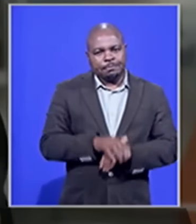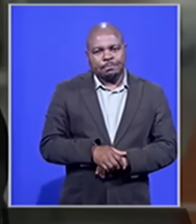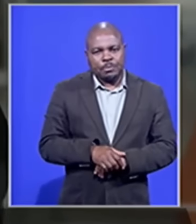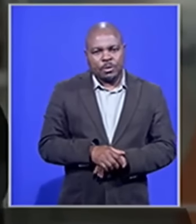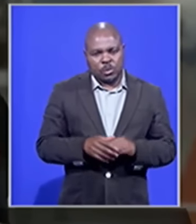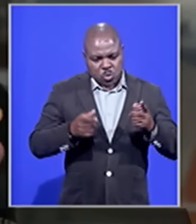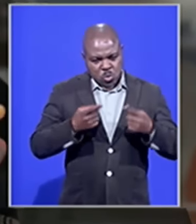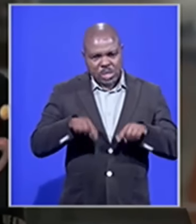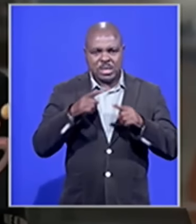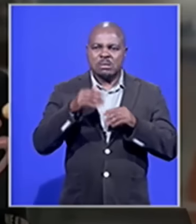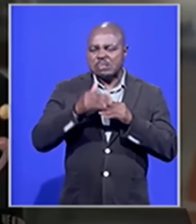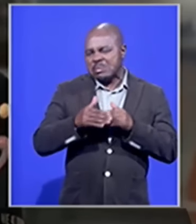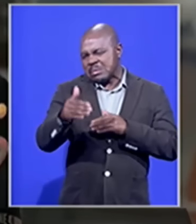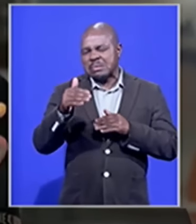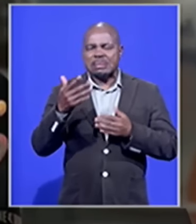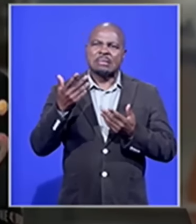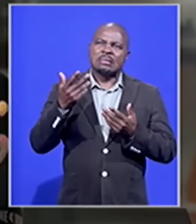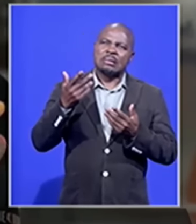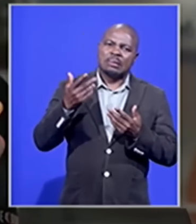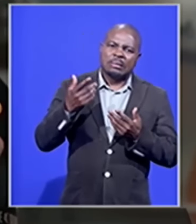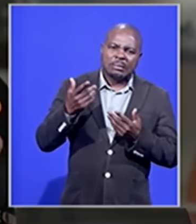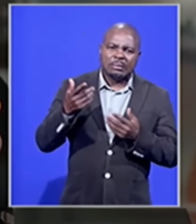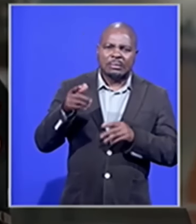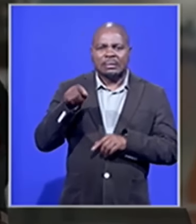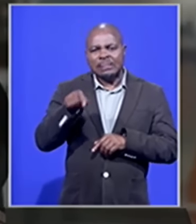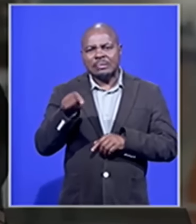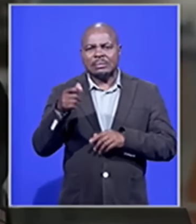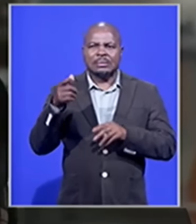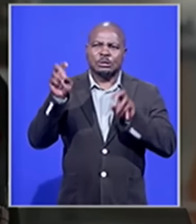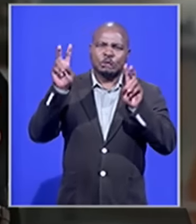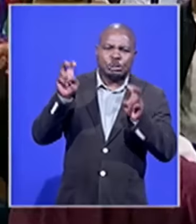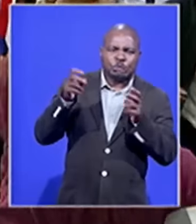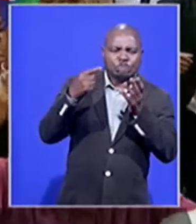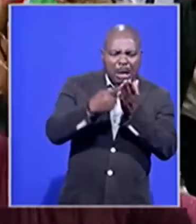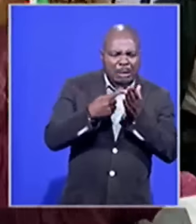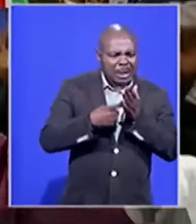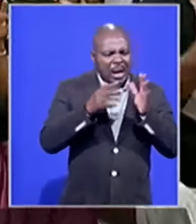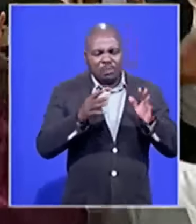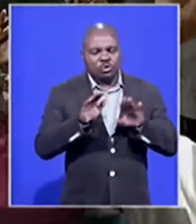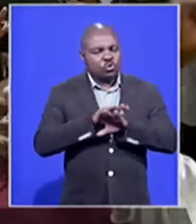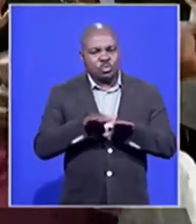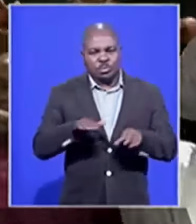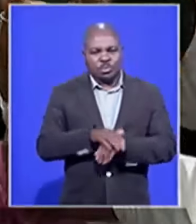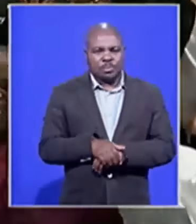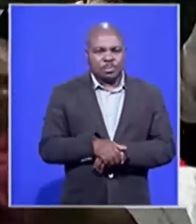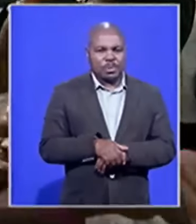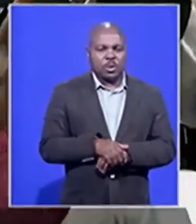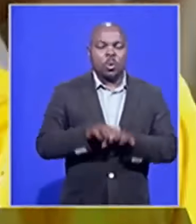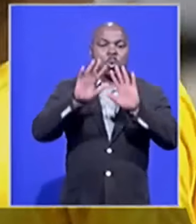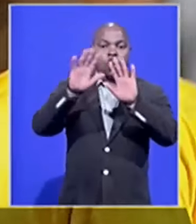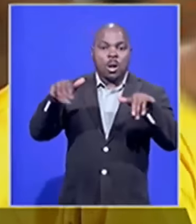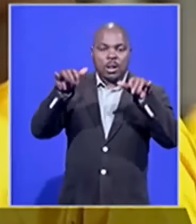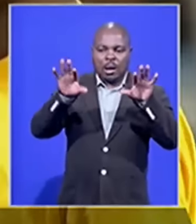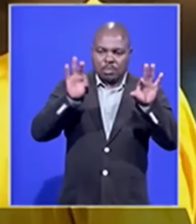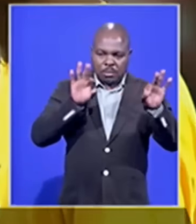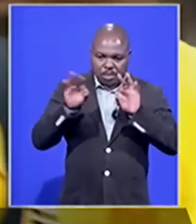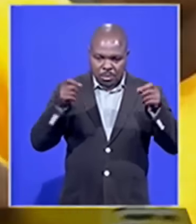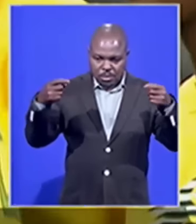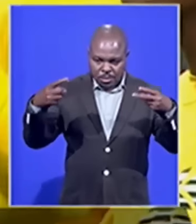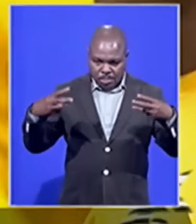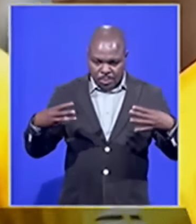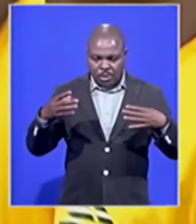are not going to dwell on what is behind us is behind us. Lotho ya tournament ya mohope wa lefatshe e tla etswa ka la